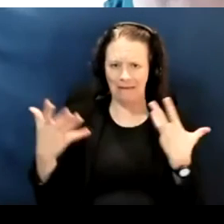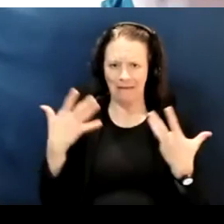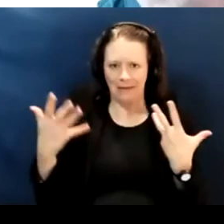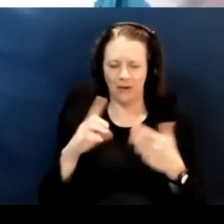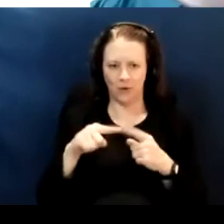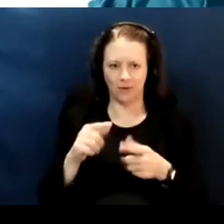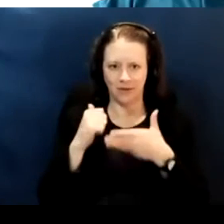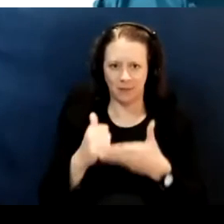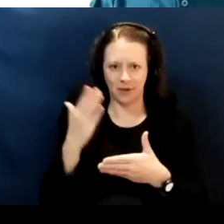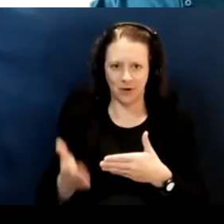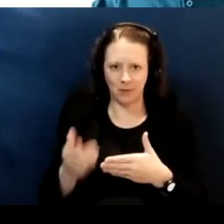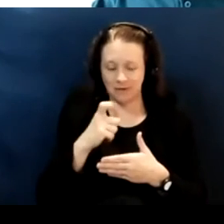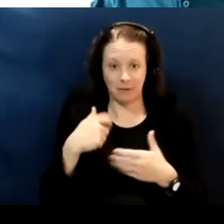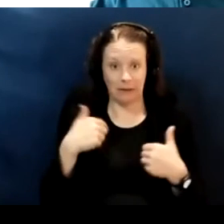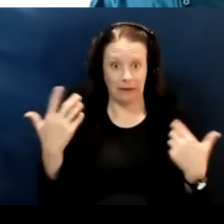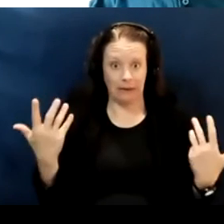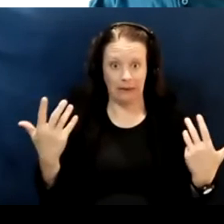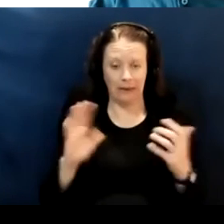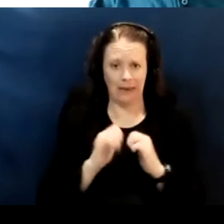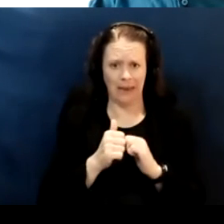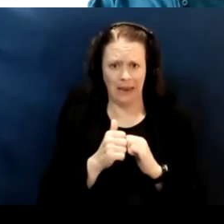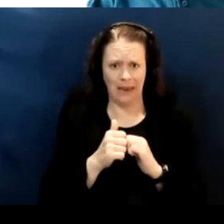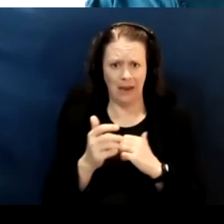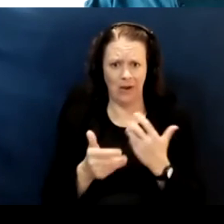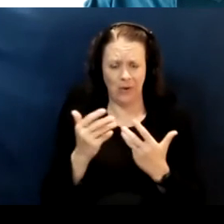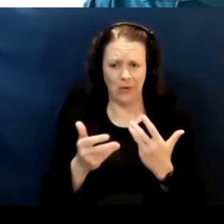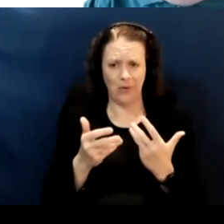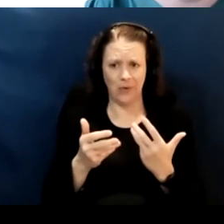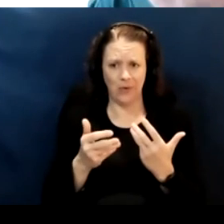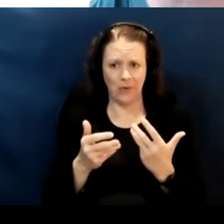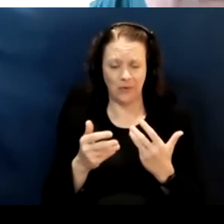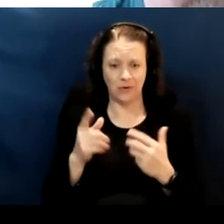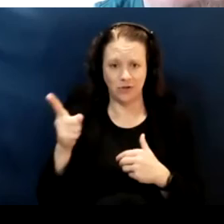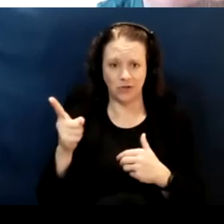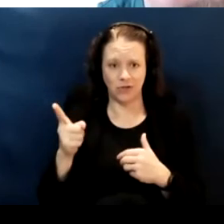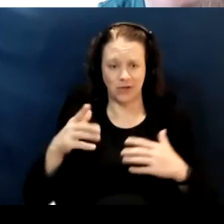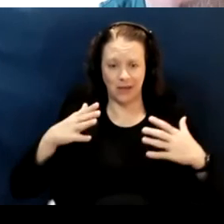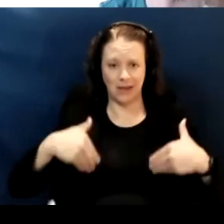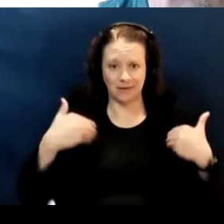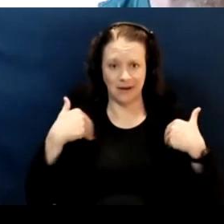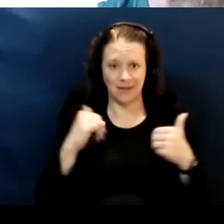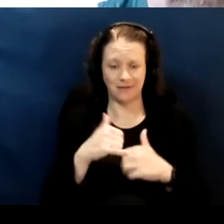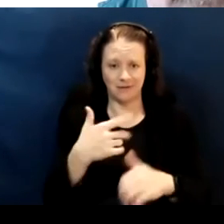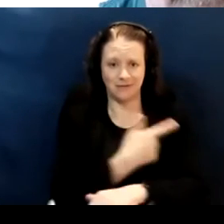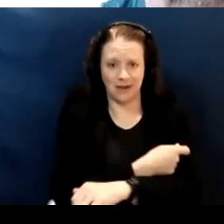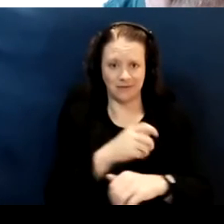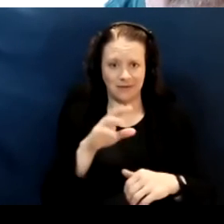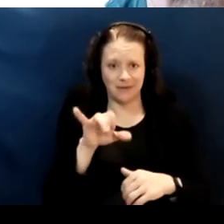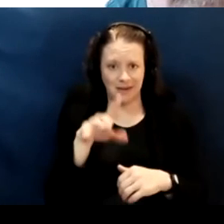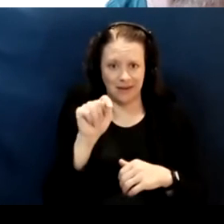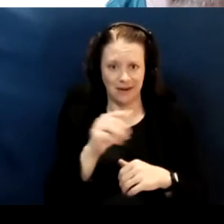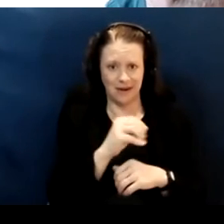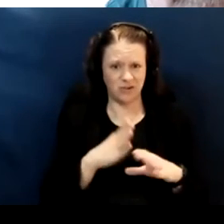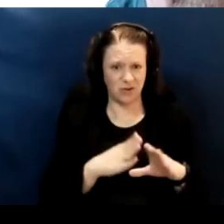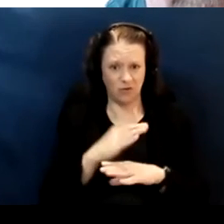when I was helping her, because I'm like, how is it that she hasn't had this vaccination yet? And it's been